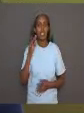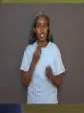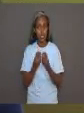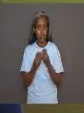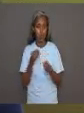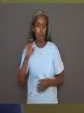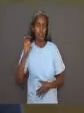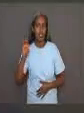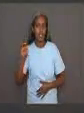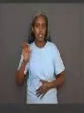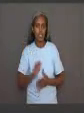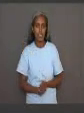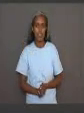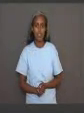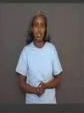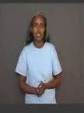shop C.